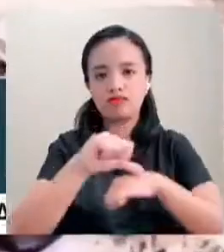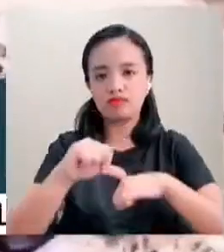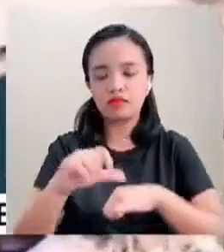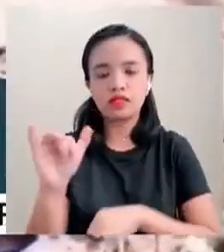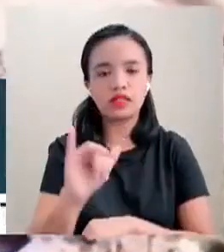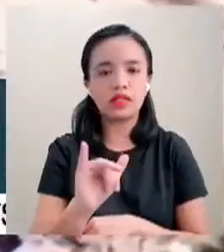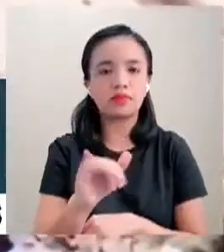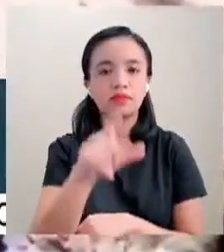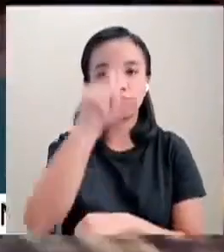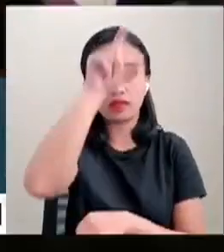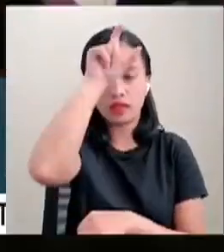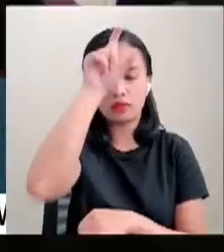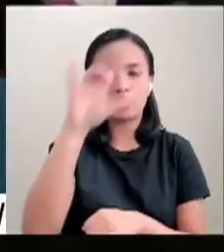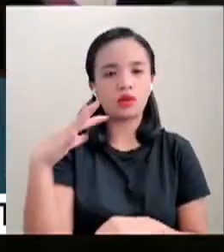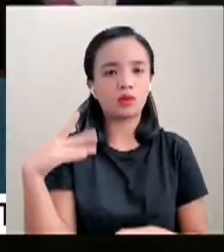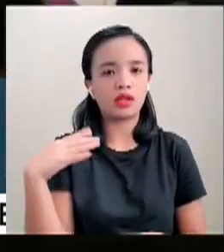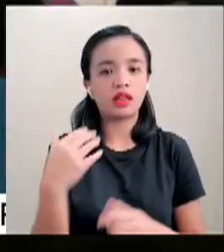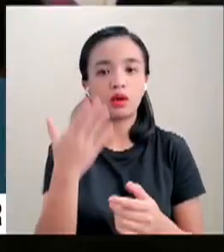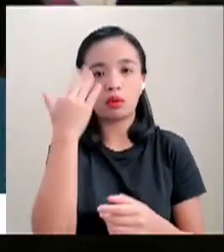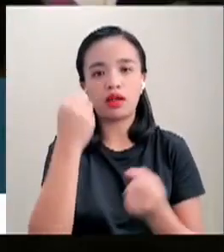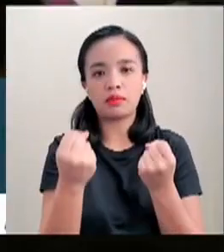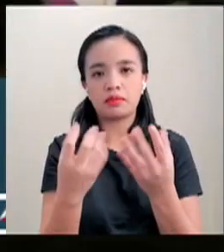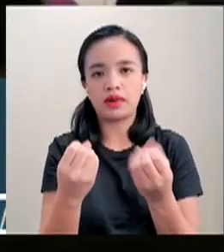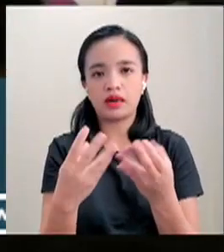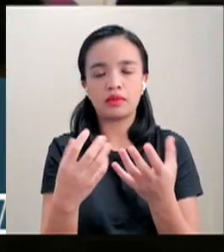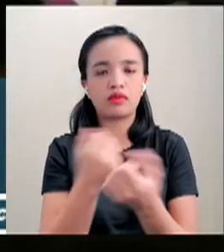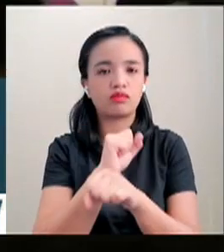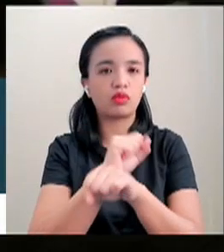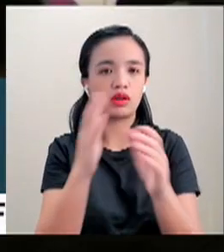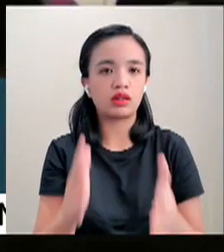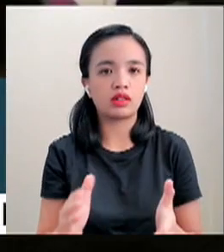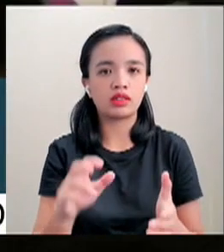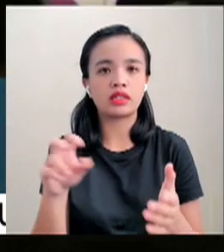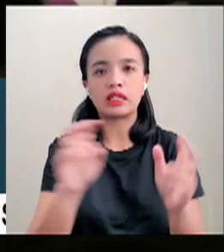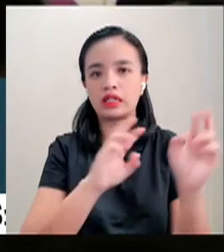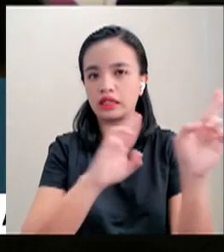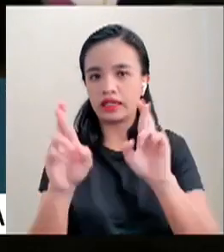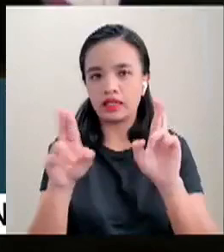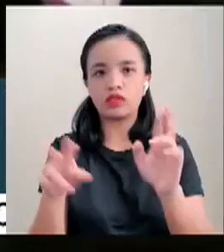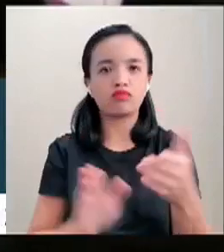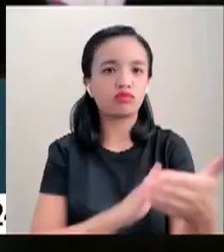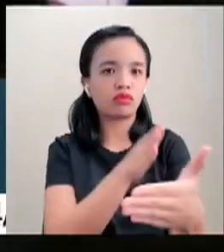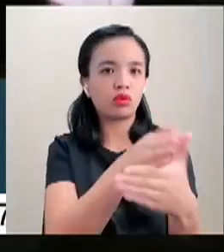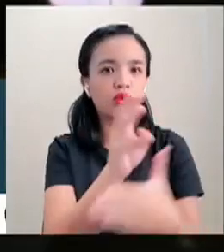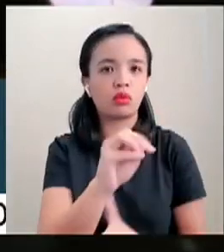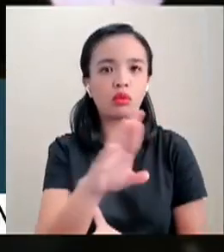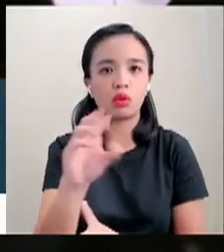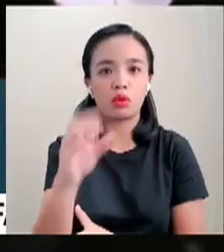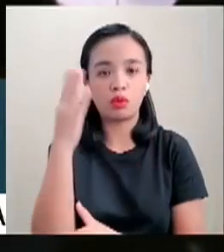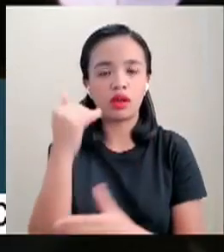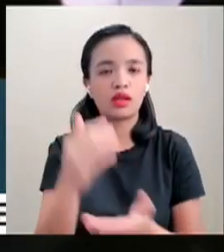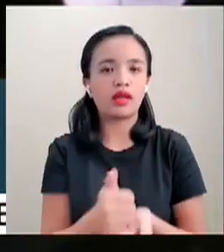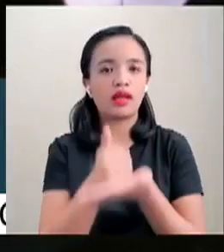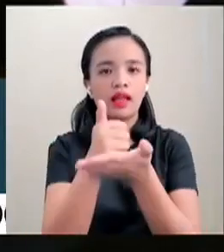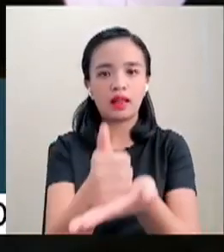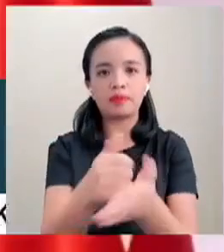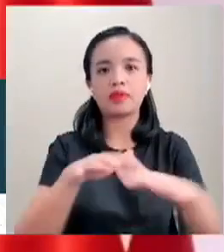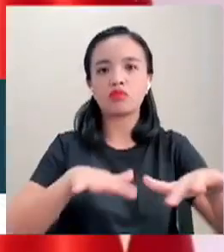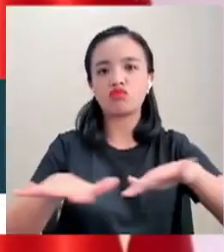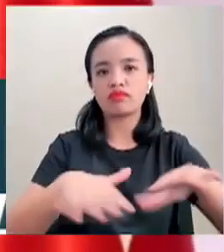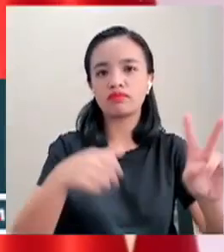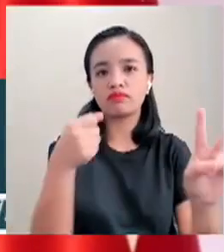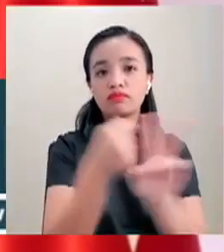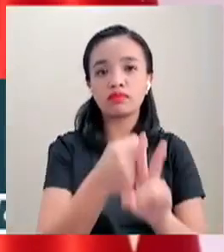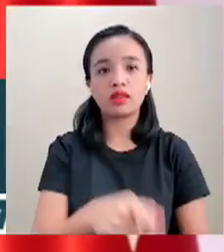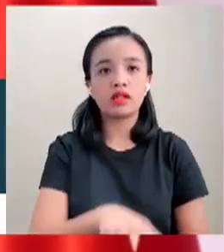standby, saying hundreds of its aid workers are ready to travel to Morocco to help quake victims. Earlier this year, Turkey and neighboring Syria